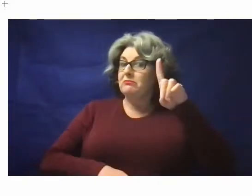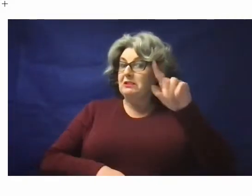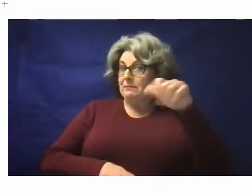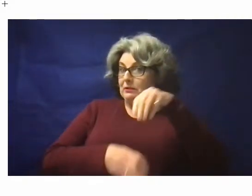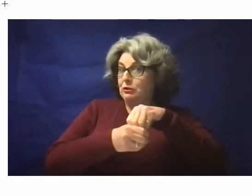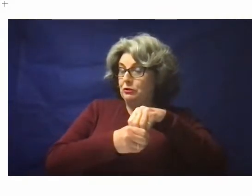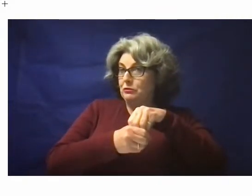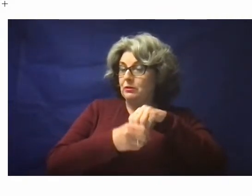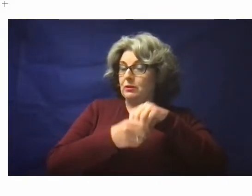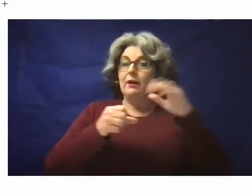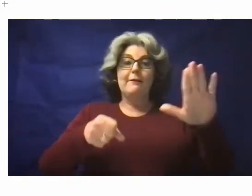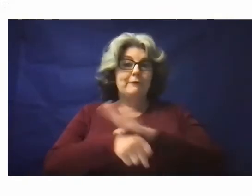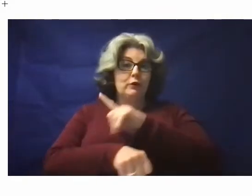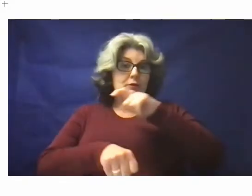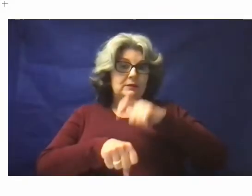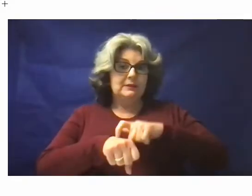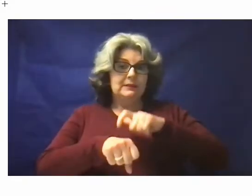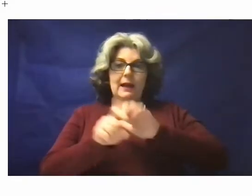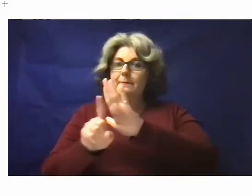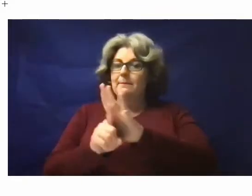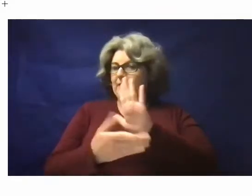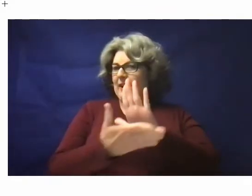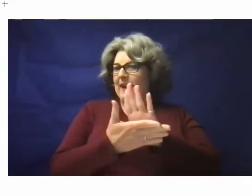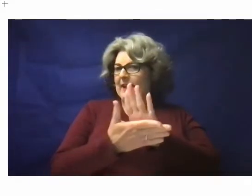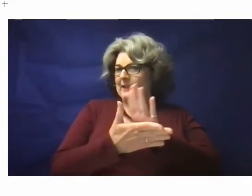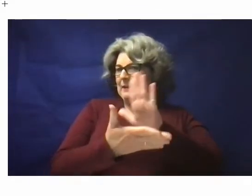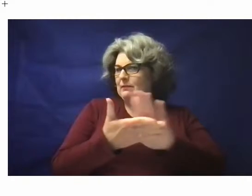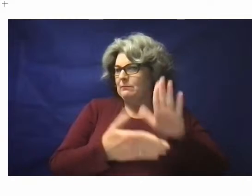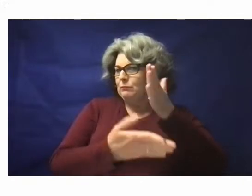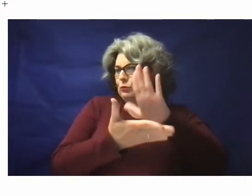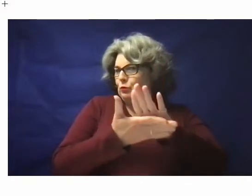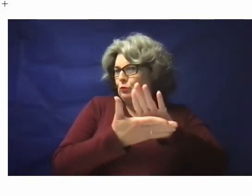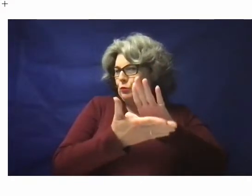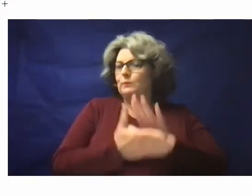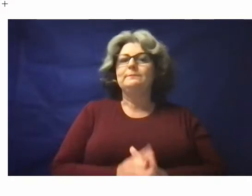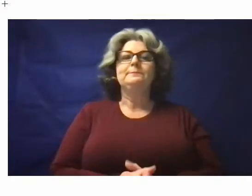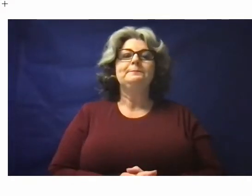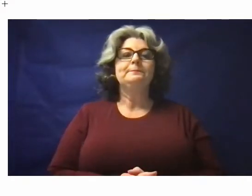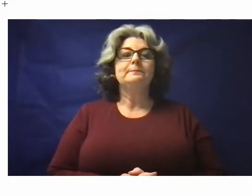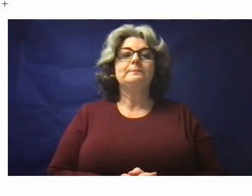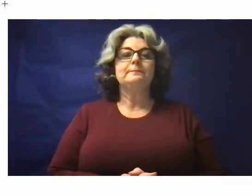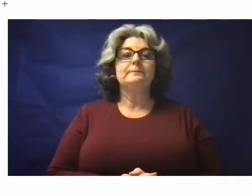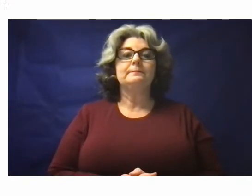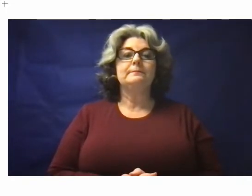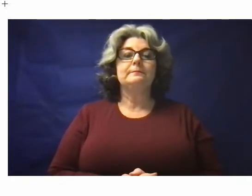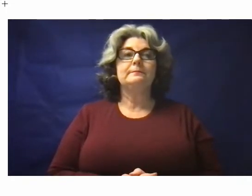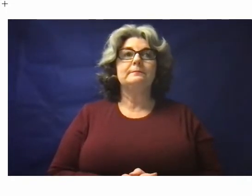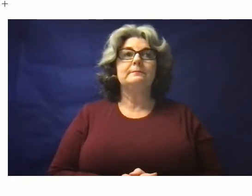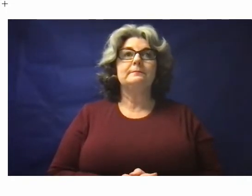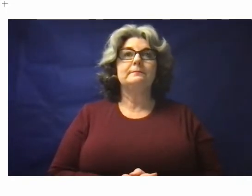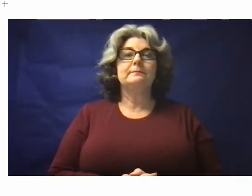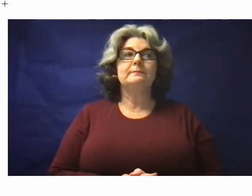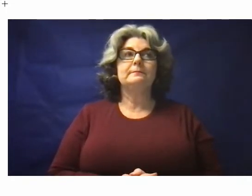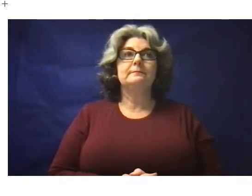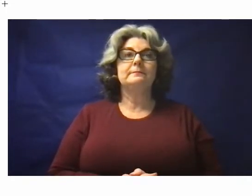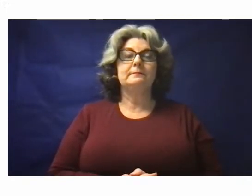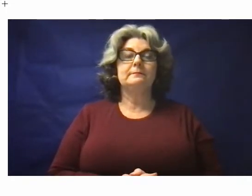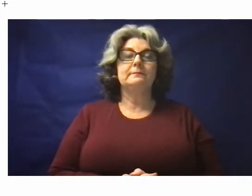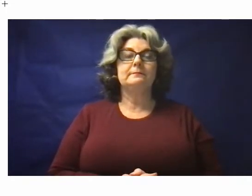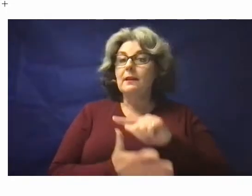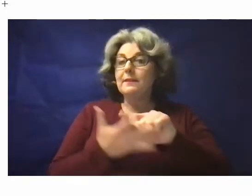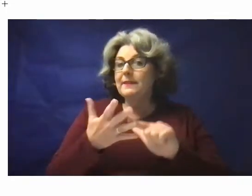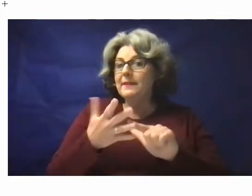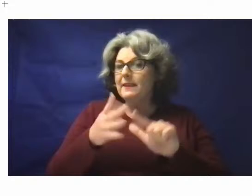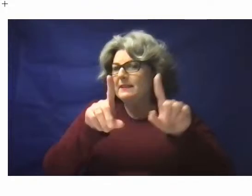full-time status by their academic institution. And you can find these inventories on our